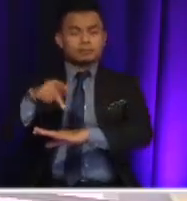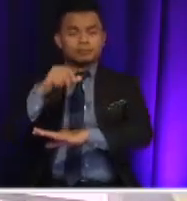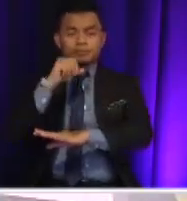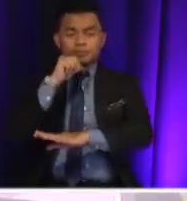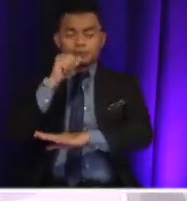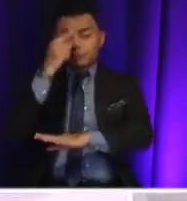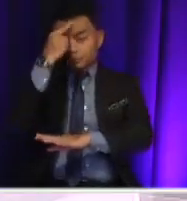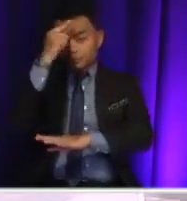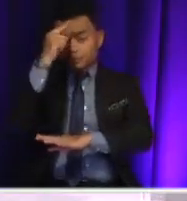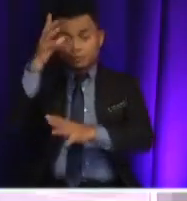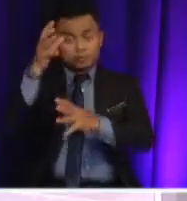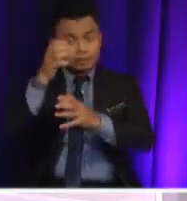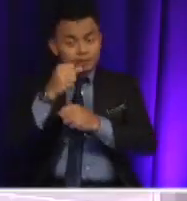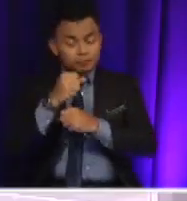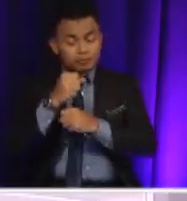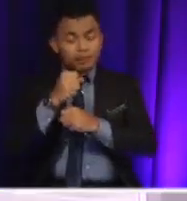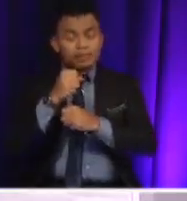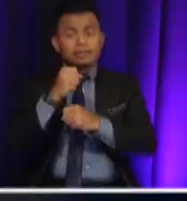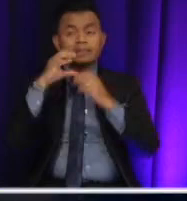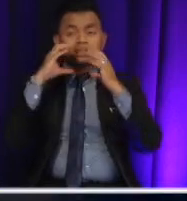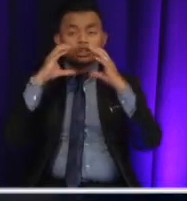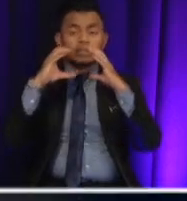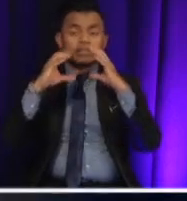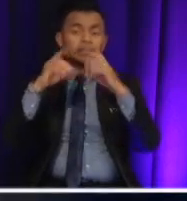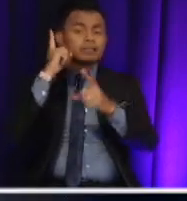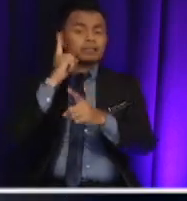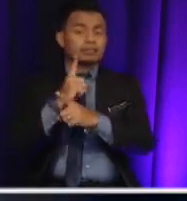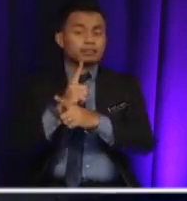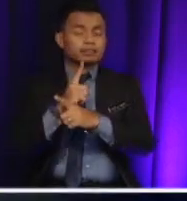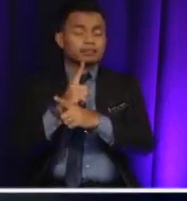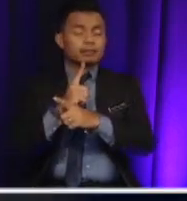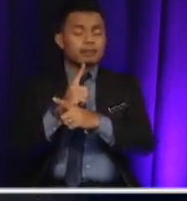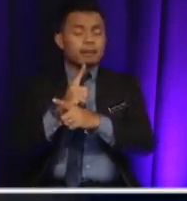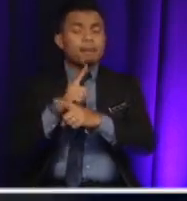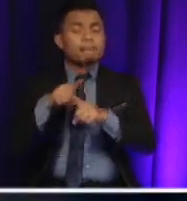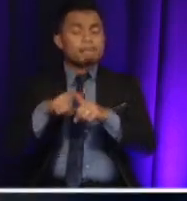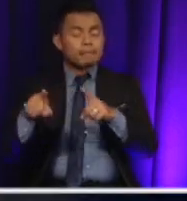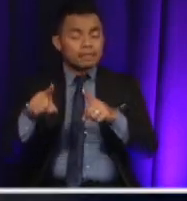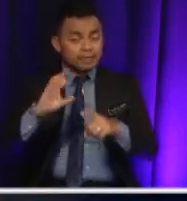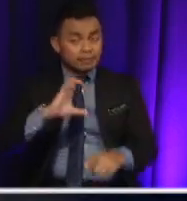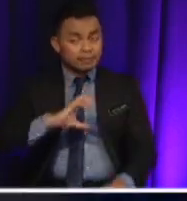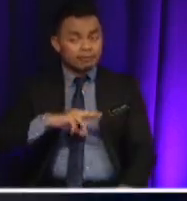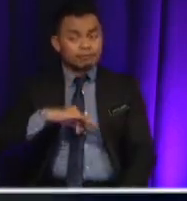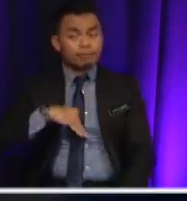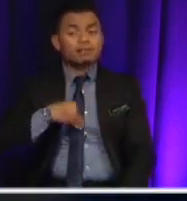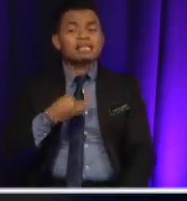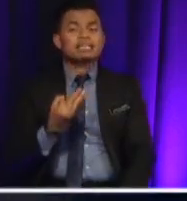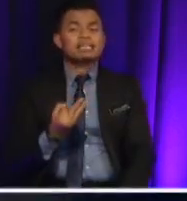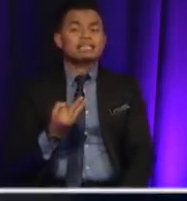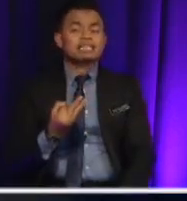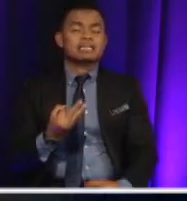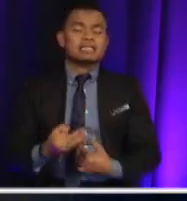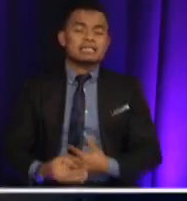the intonation correct, you must also get the feelings. facial expression. To show the feelings, it must be